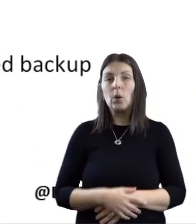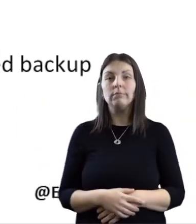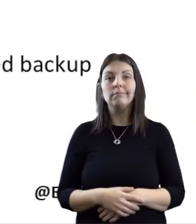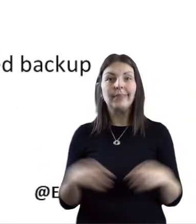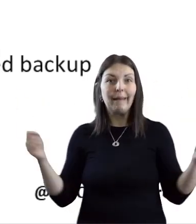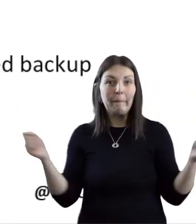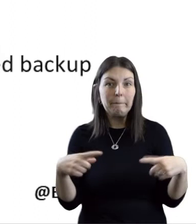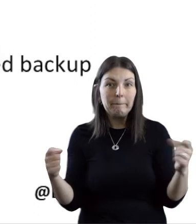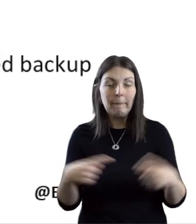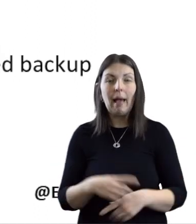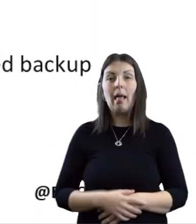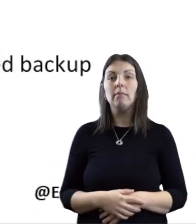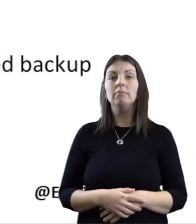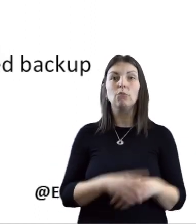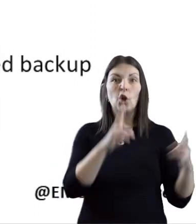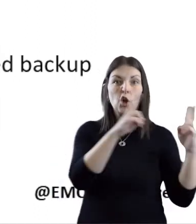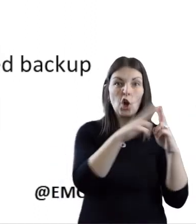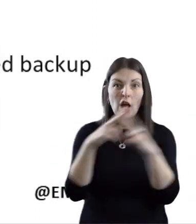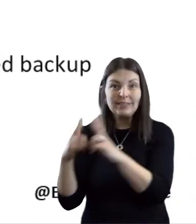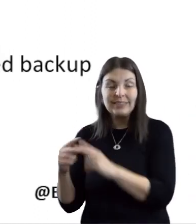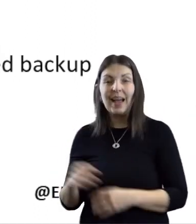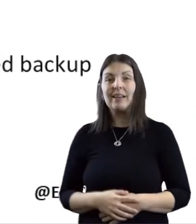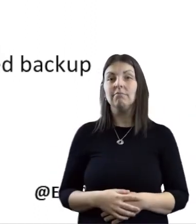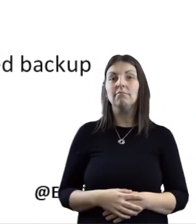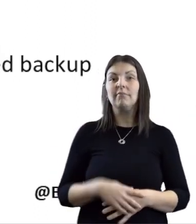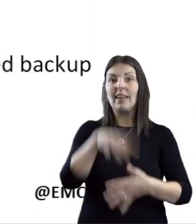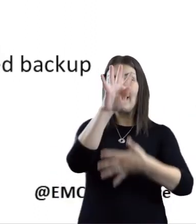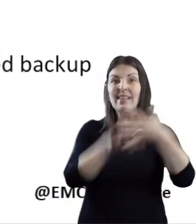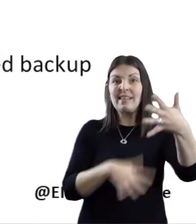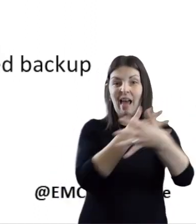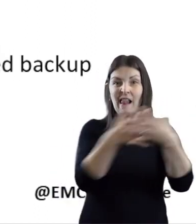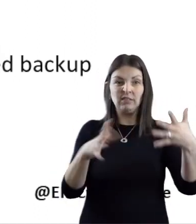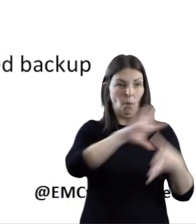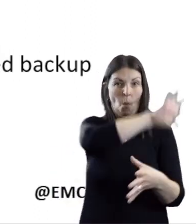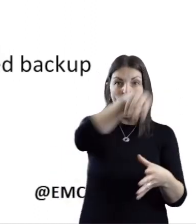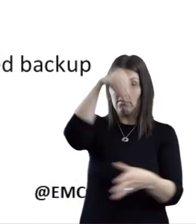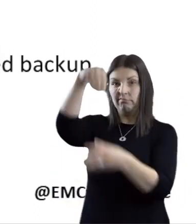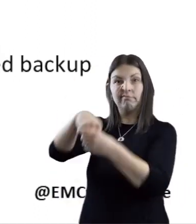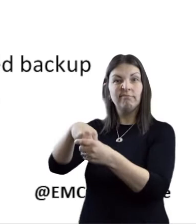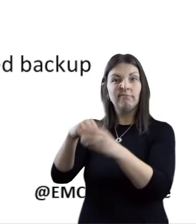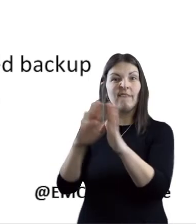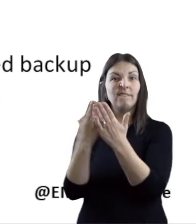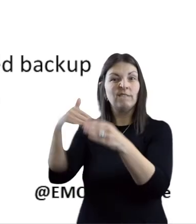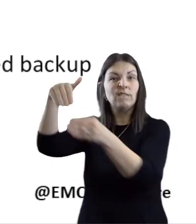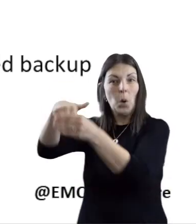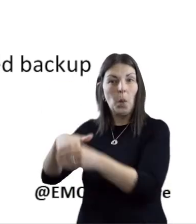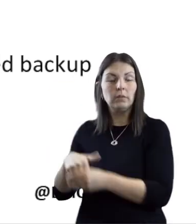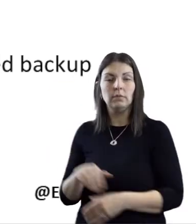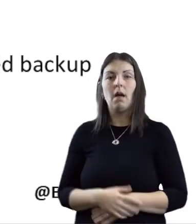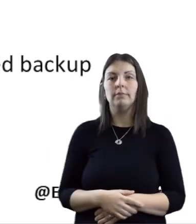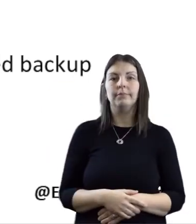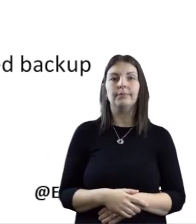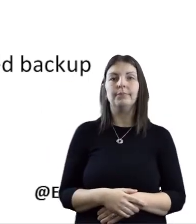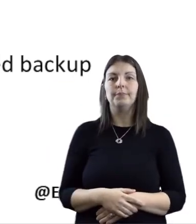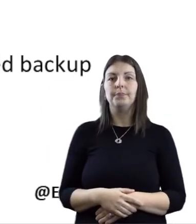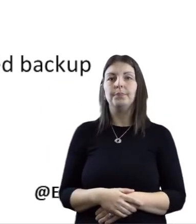to data backups should be restricted so that they are not permanently connected. Consider using a cloud backup. This is because it will